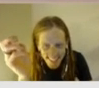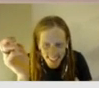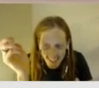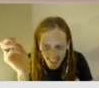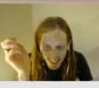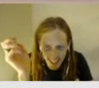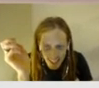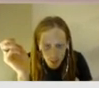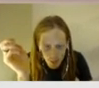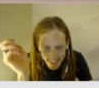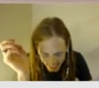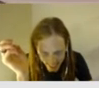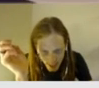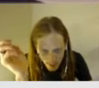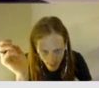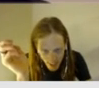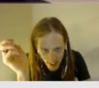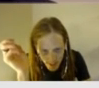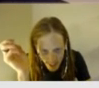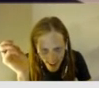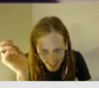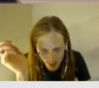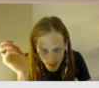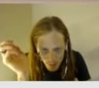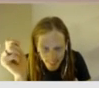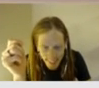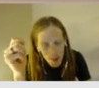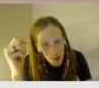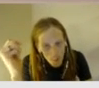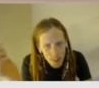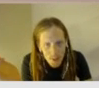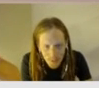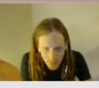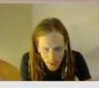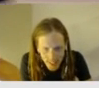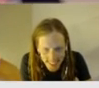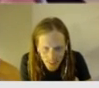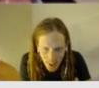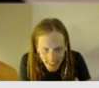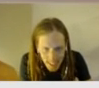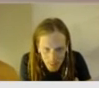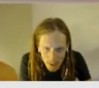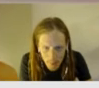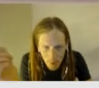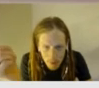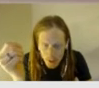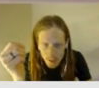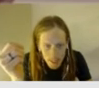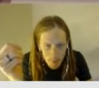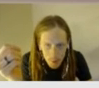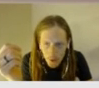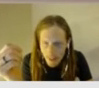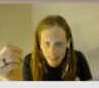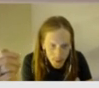then there's like debilitating fear of interacting with this person. Where do you tend to fall on that spectrum, and what would you say